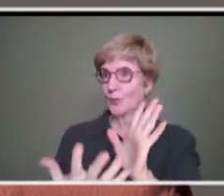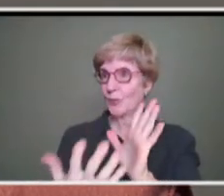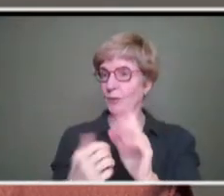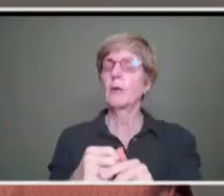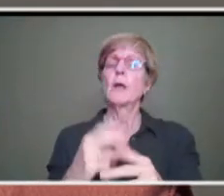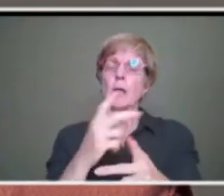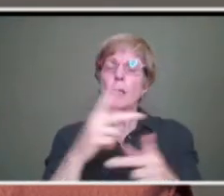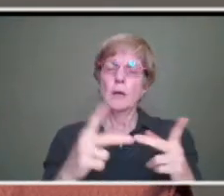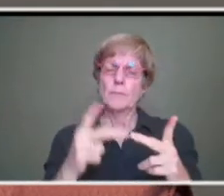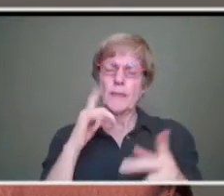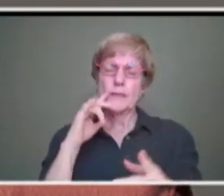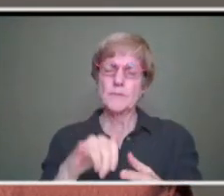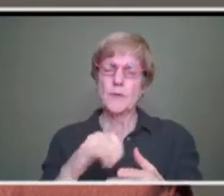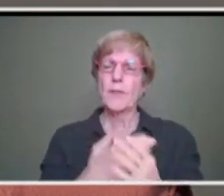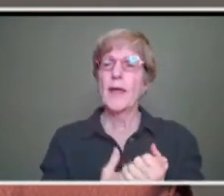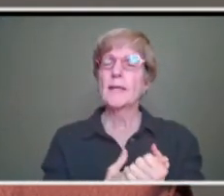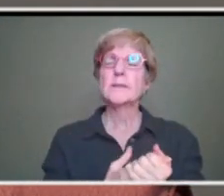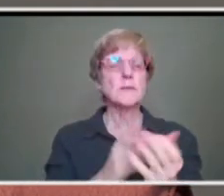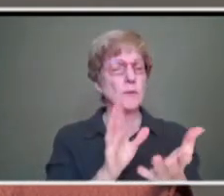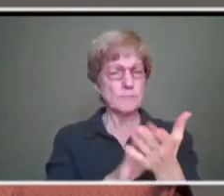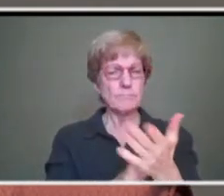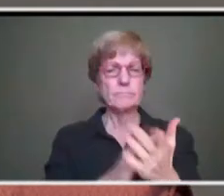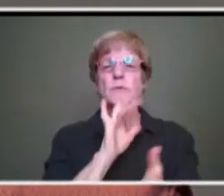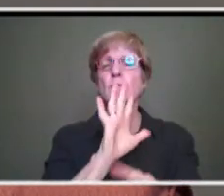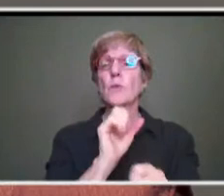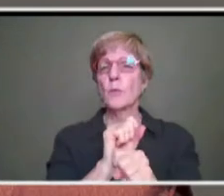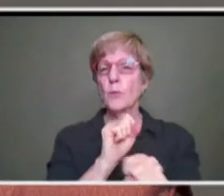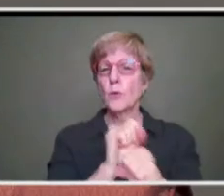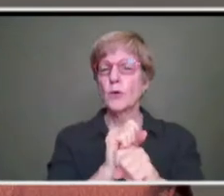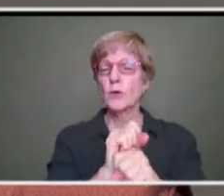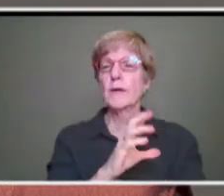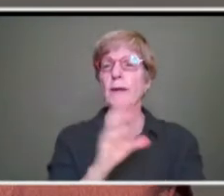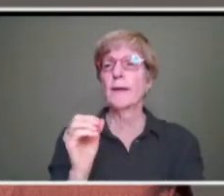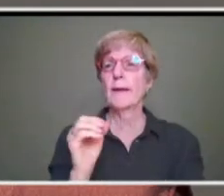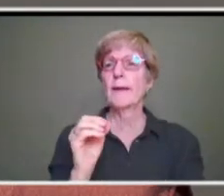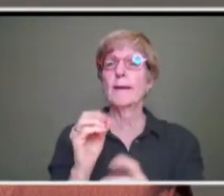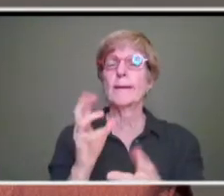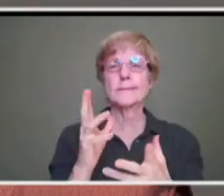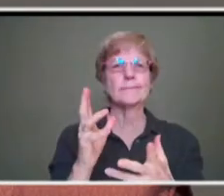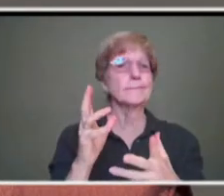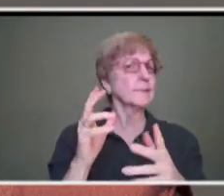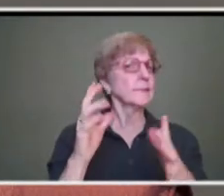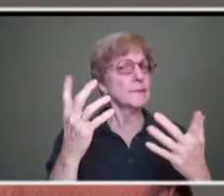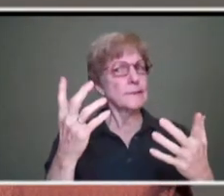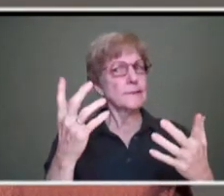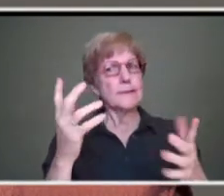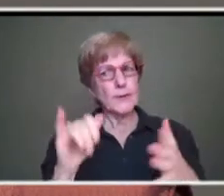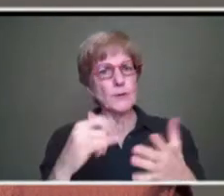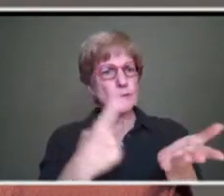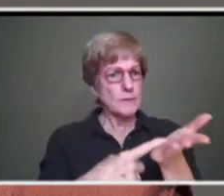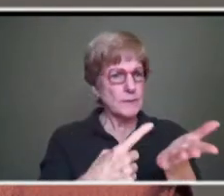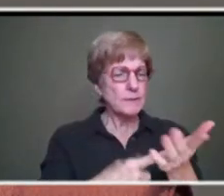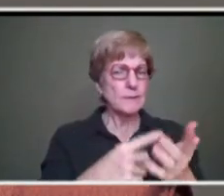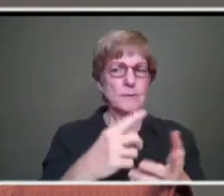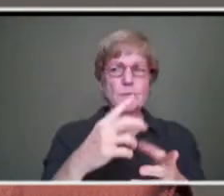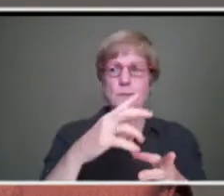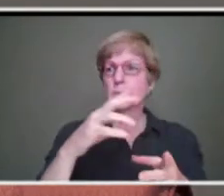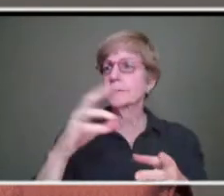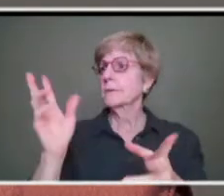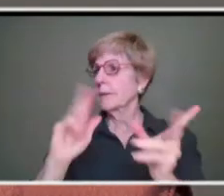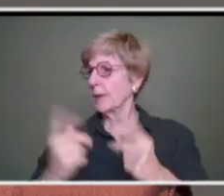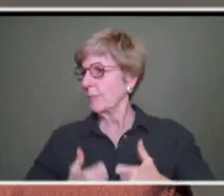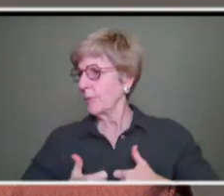place for that and I just want to commend you all for your work in in leading those discussions and incorporating the needs of the community